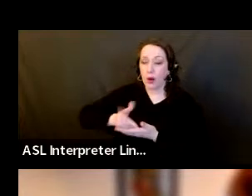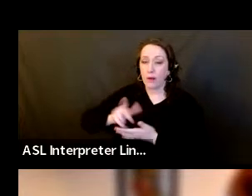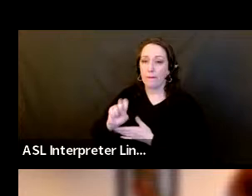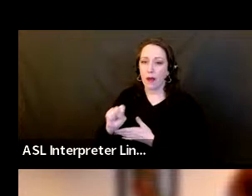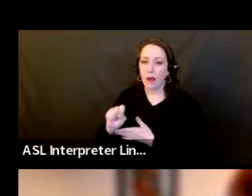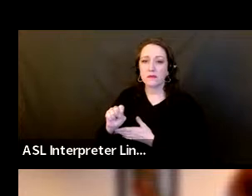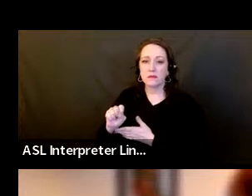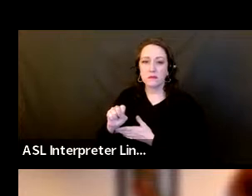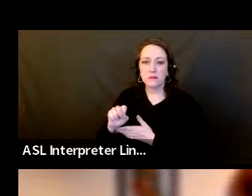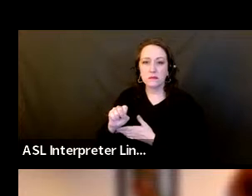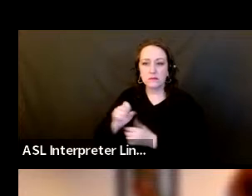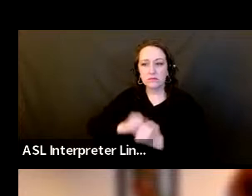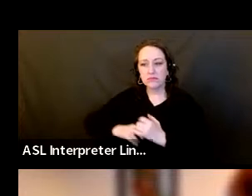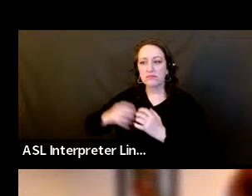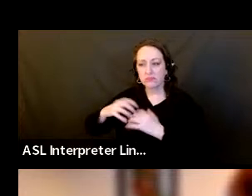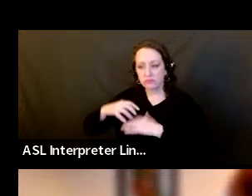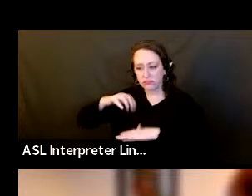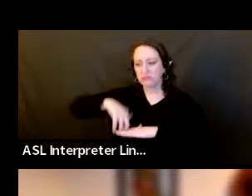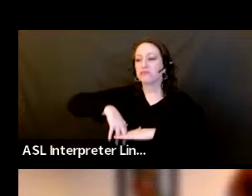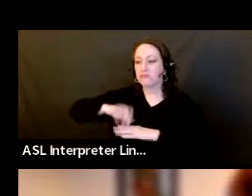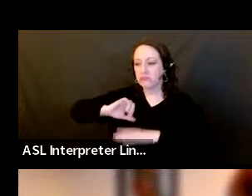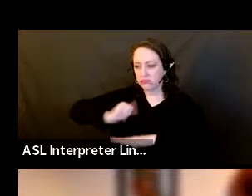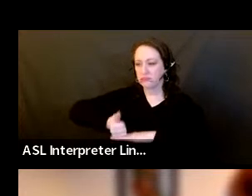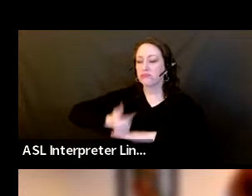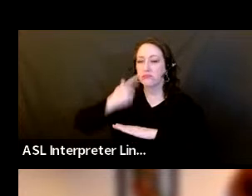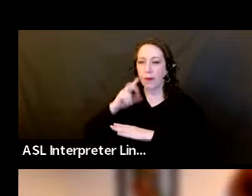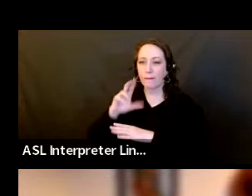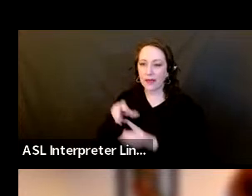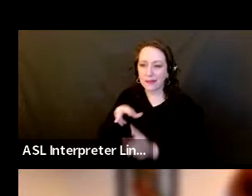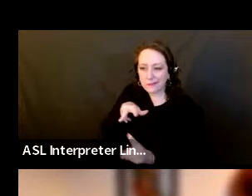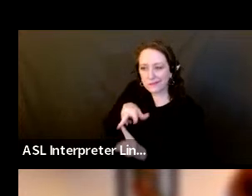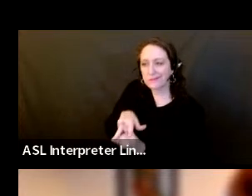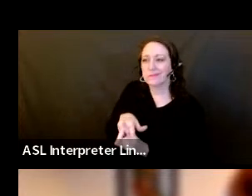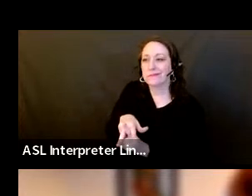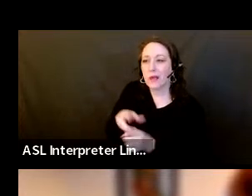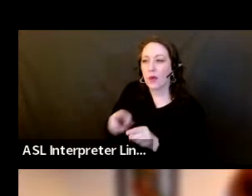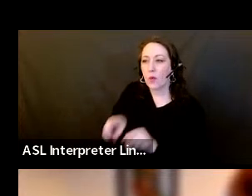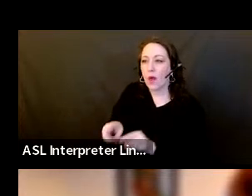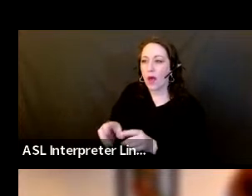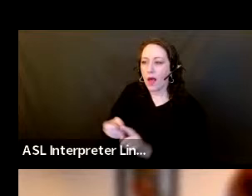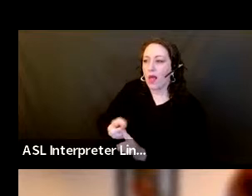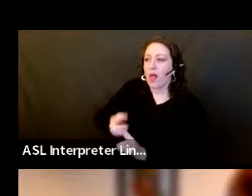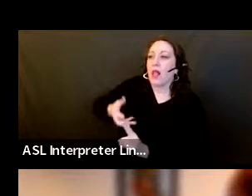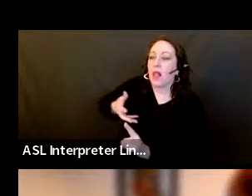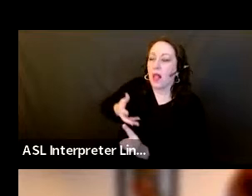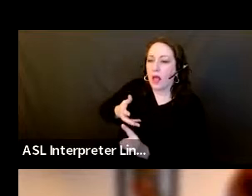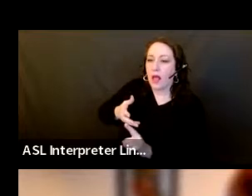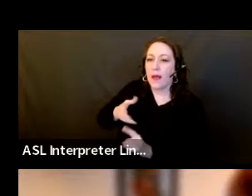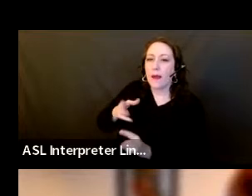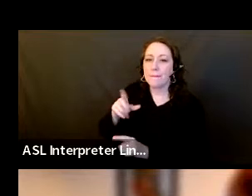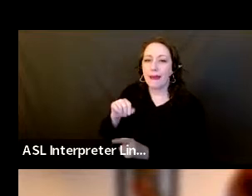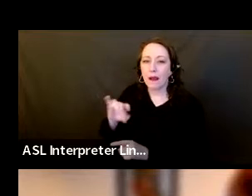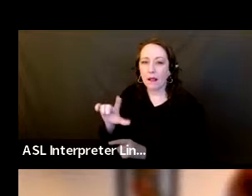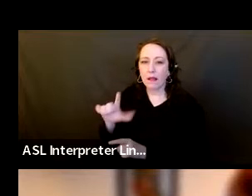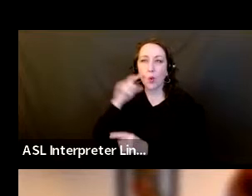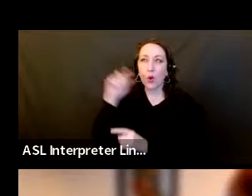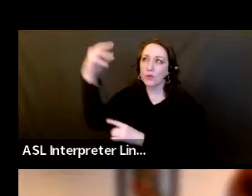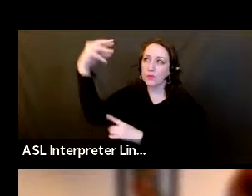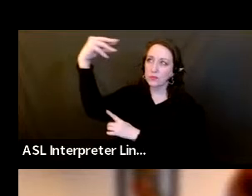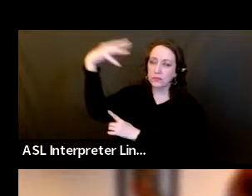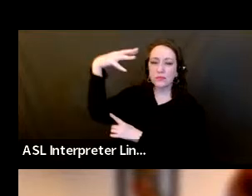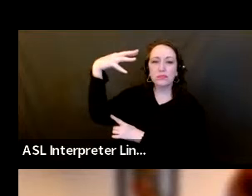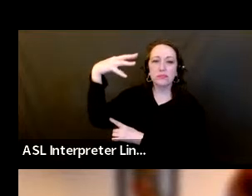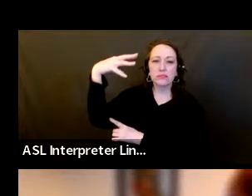will be infrastructure put down so that buses will be charged. And we're also working on extending solar panels, so they can have